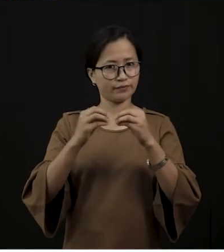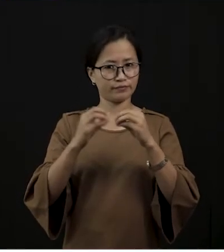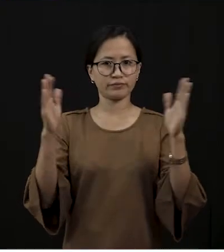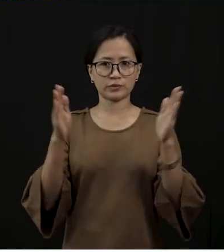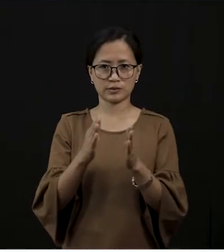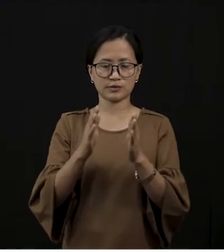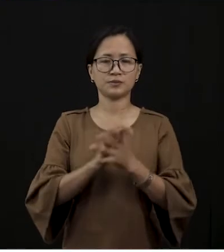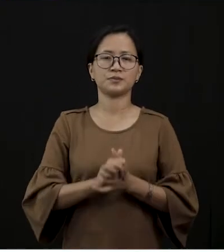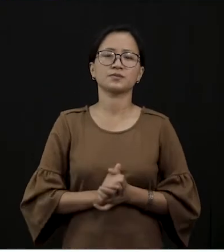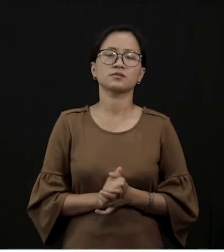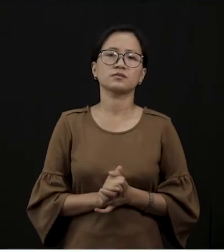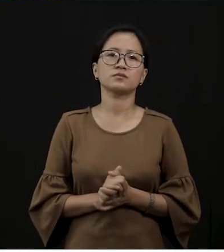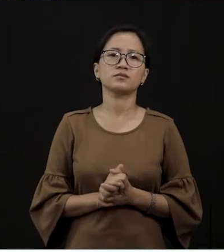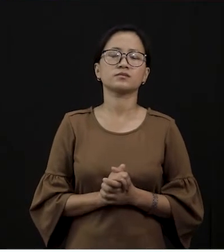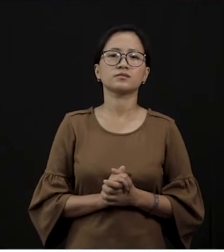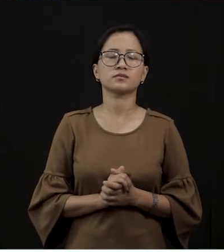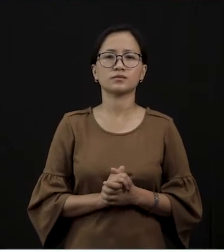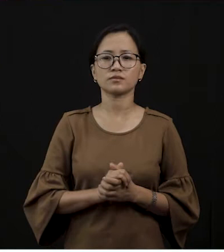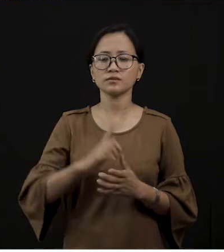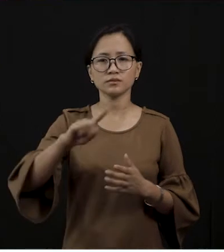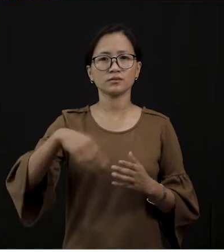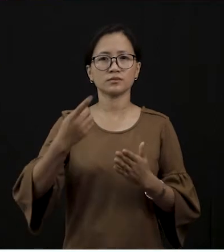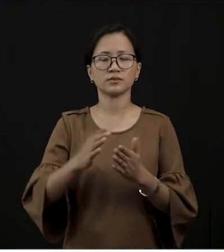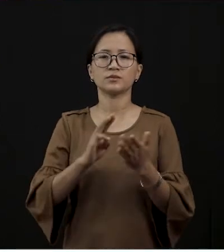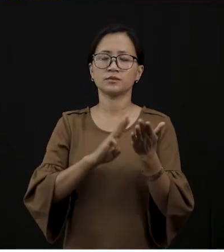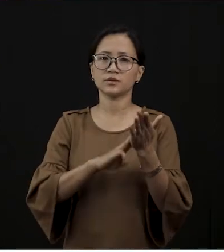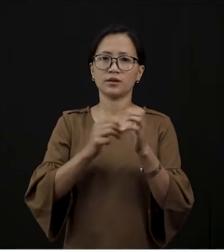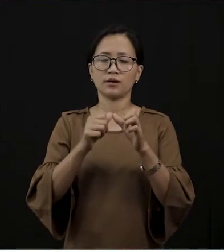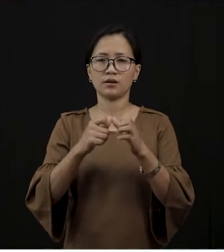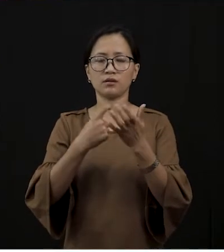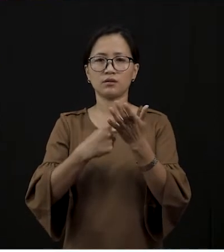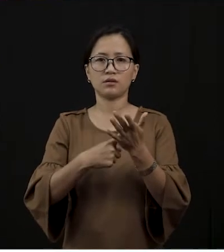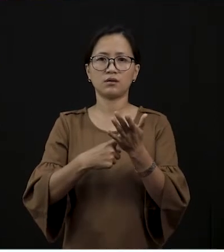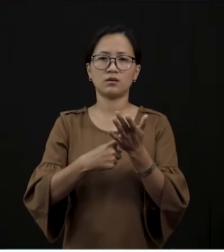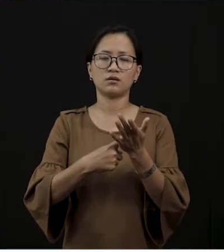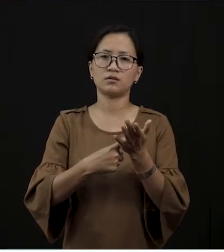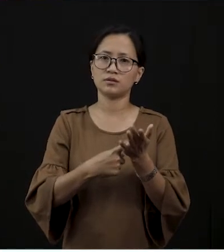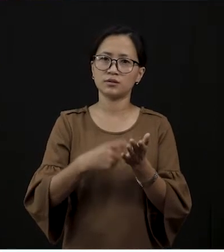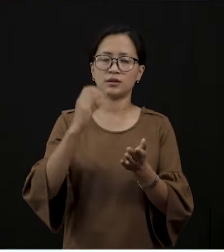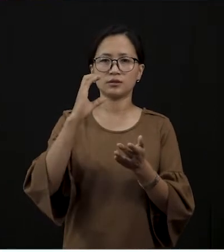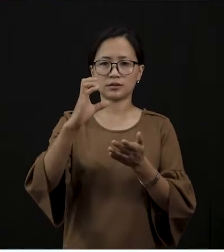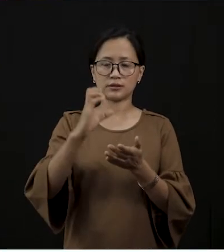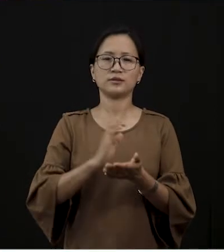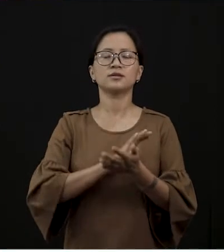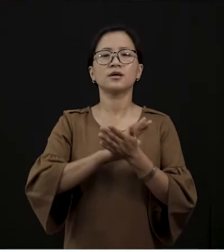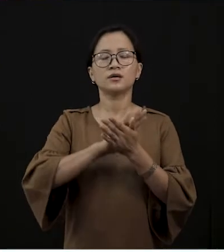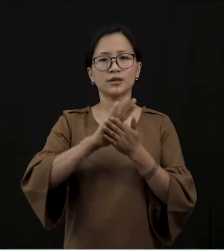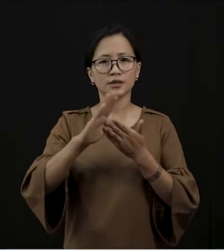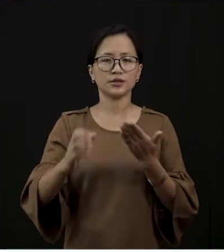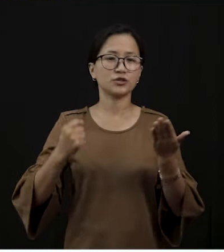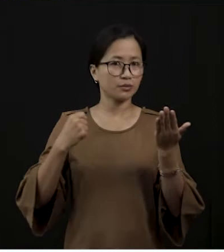February. Okay. Then next one, March. M A R